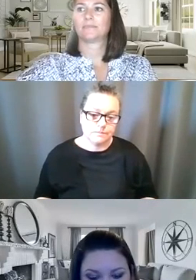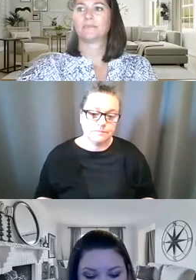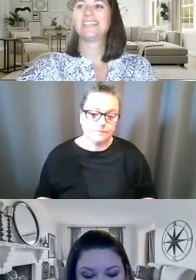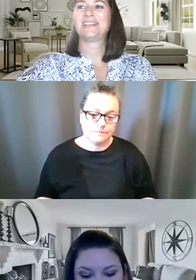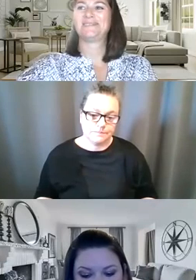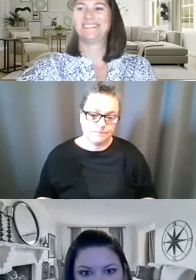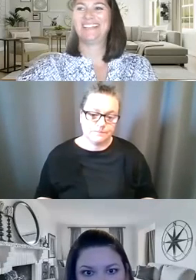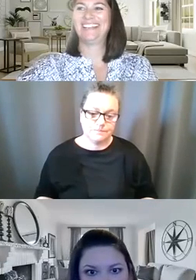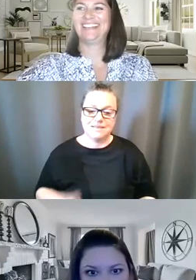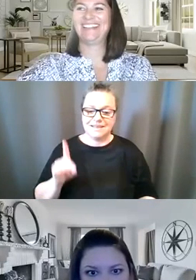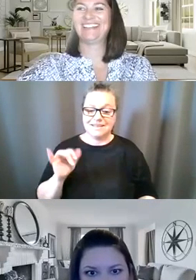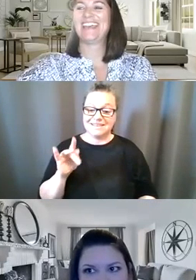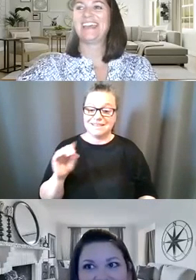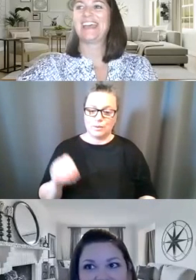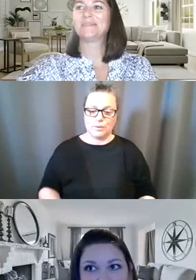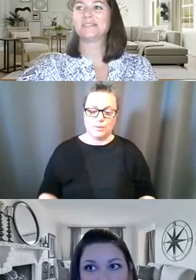Ditto.